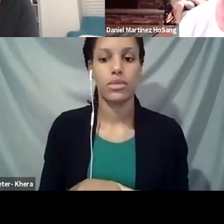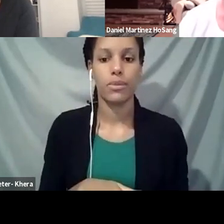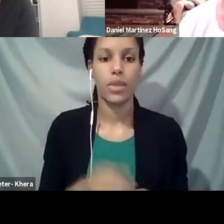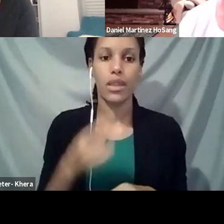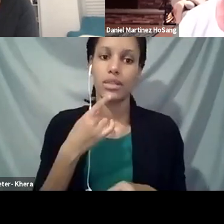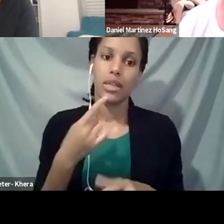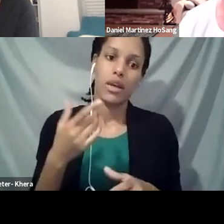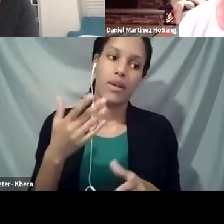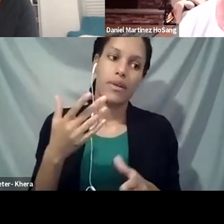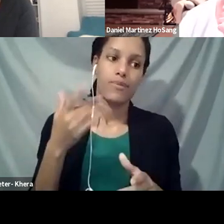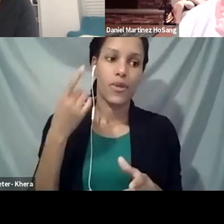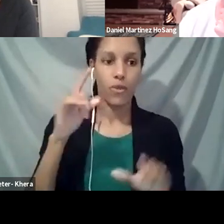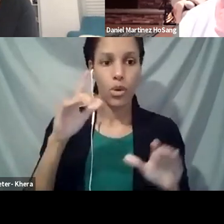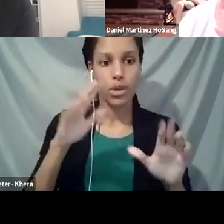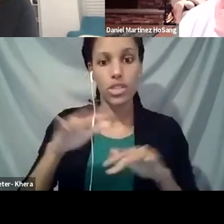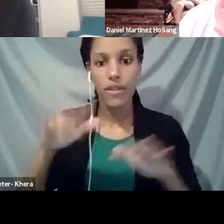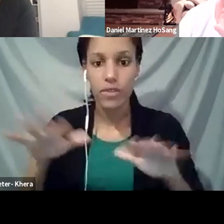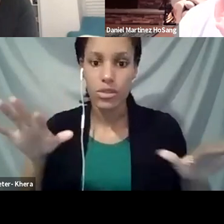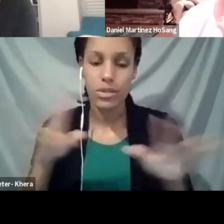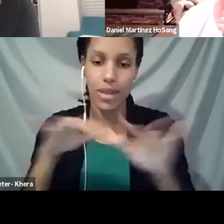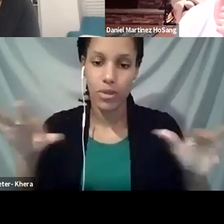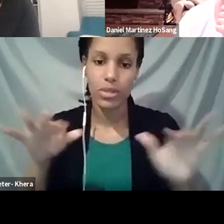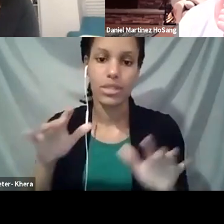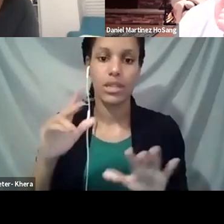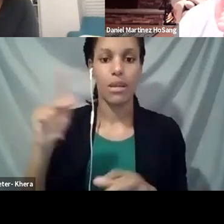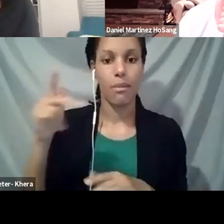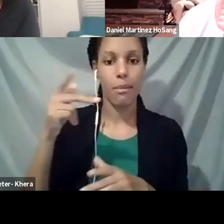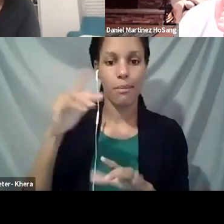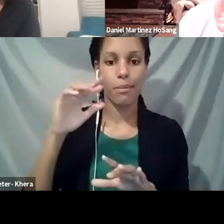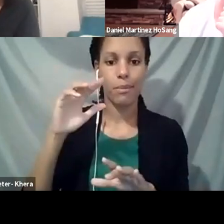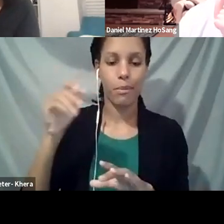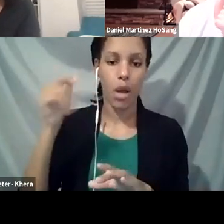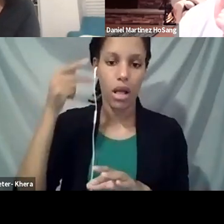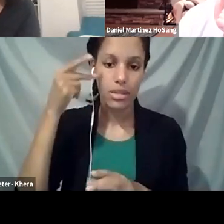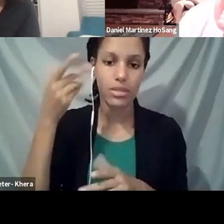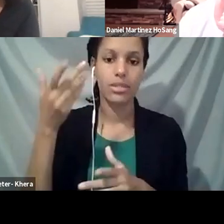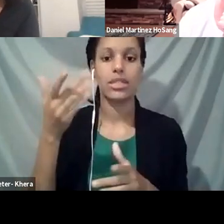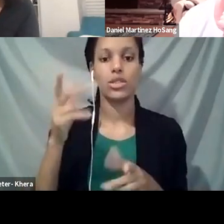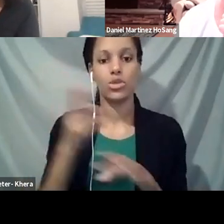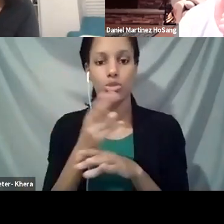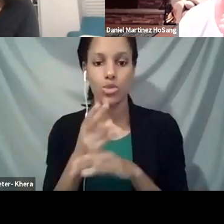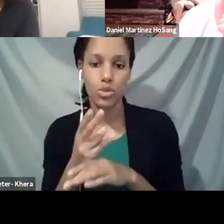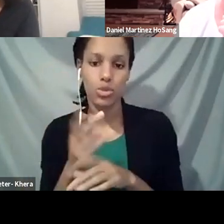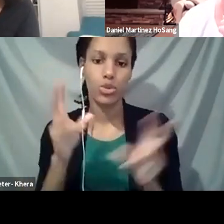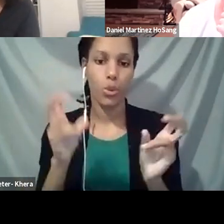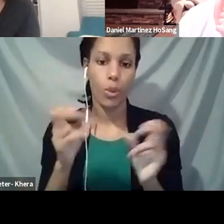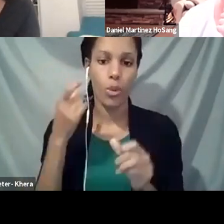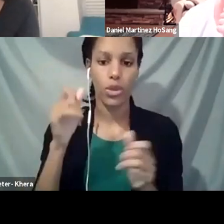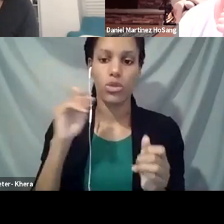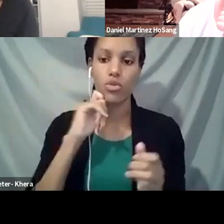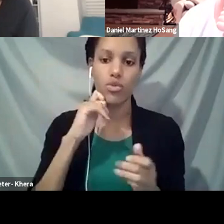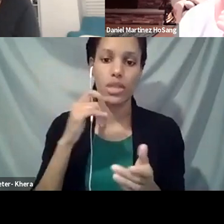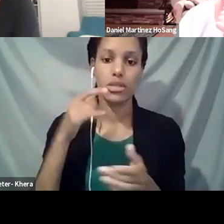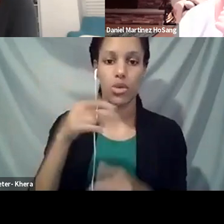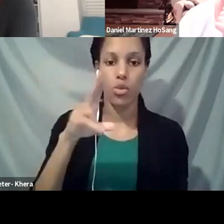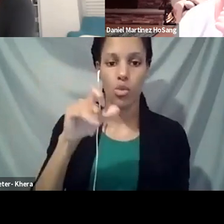diversity policies, quote, racist, quote, targeting Asians, and all of this was in the context of wanting to protect